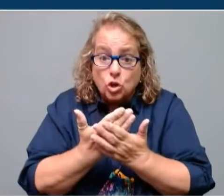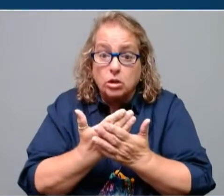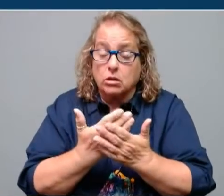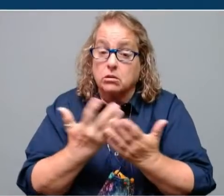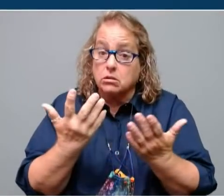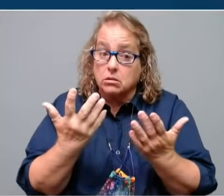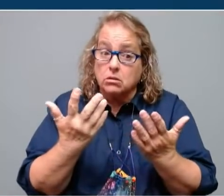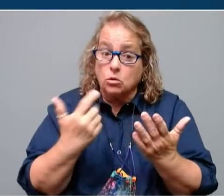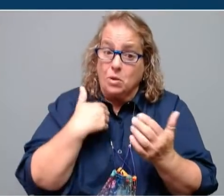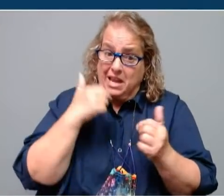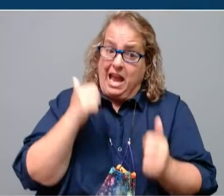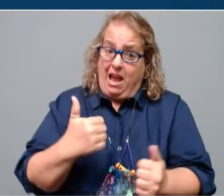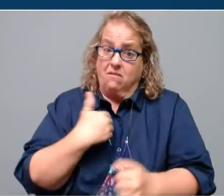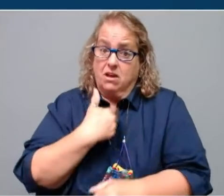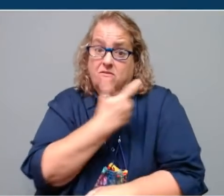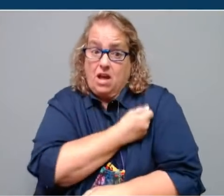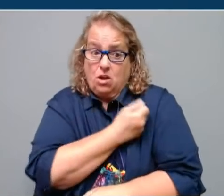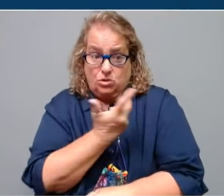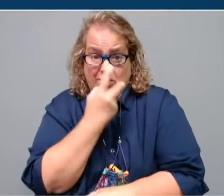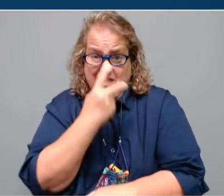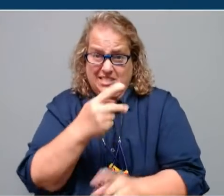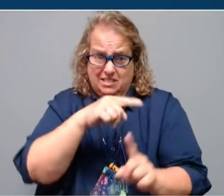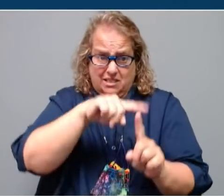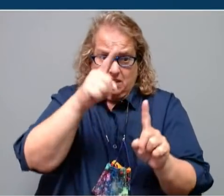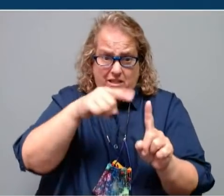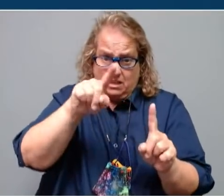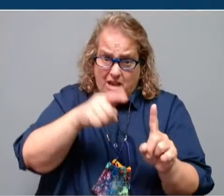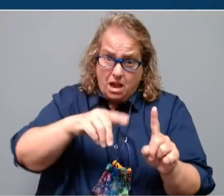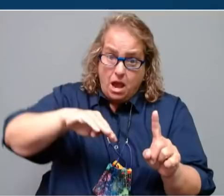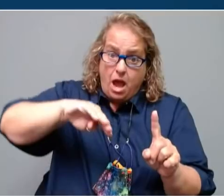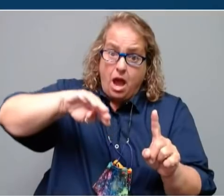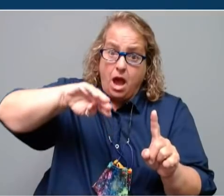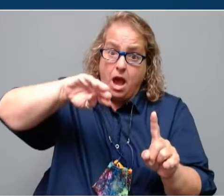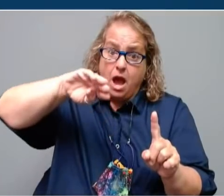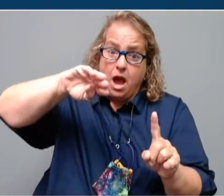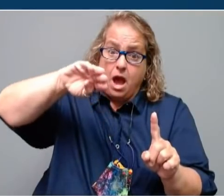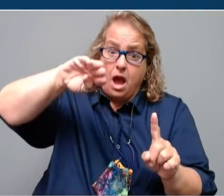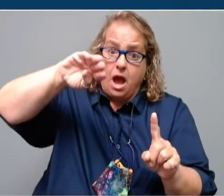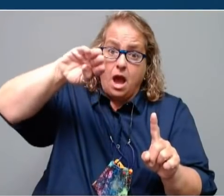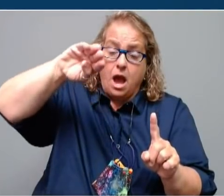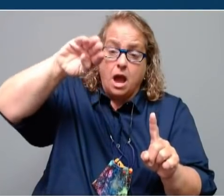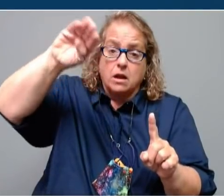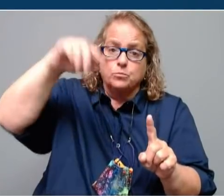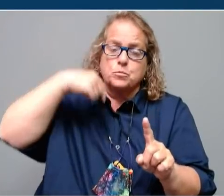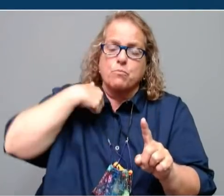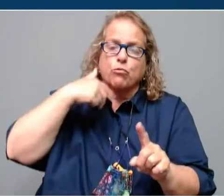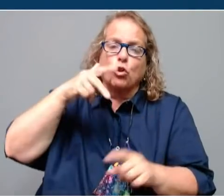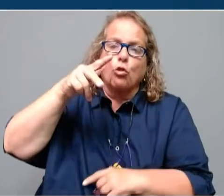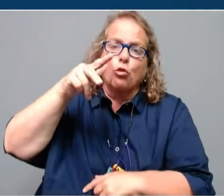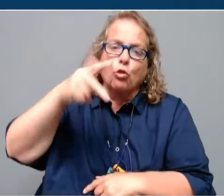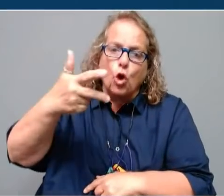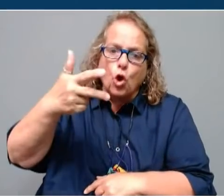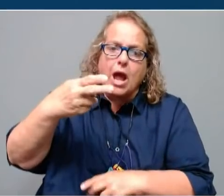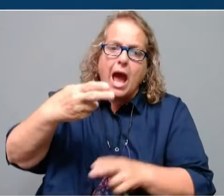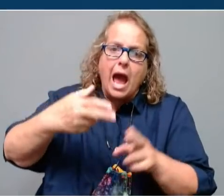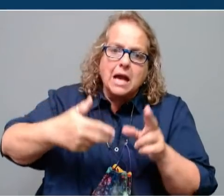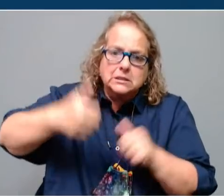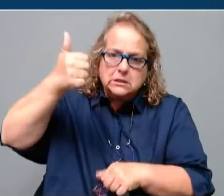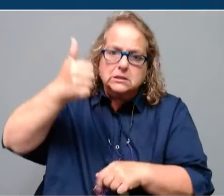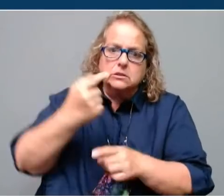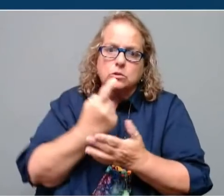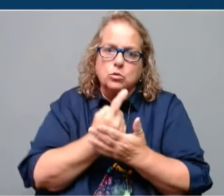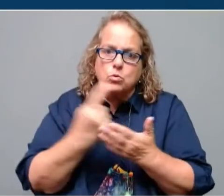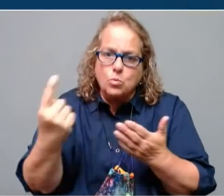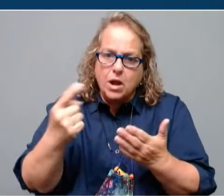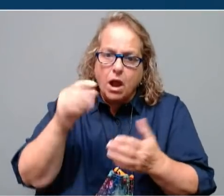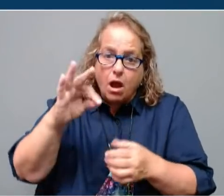have proven in the past how masks work, we have had the third highest week of the pandemic in a